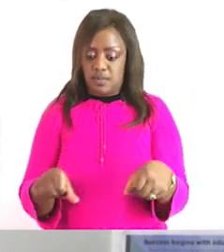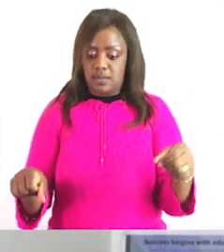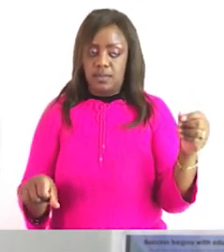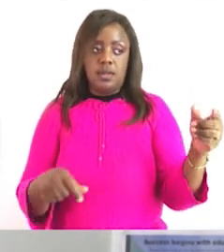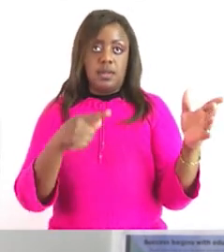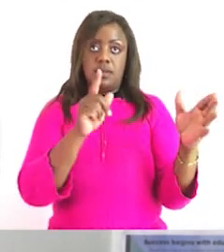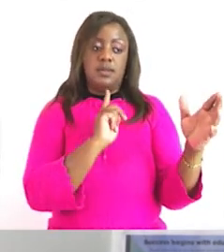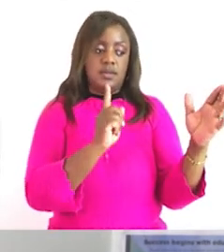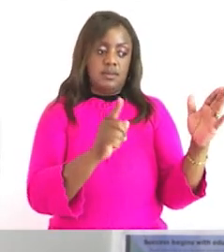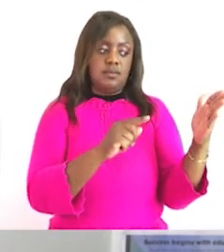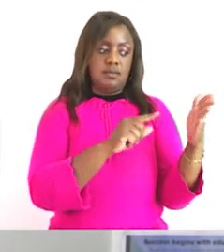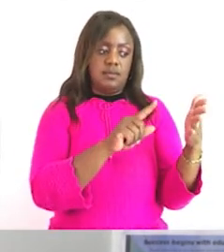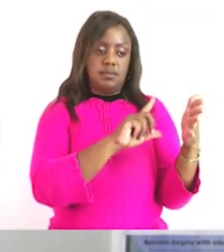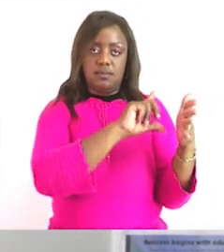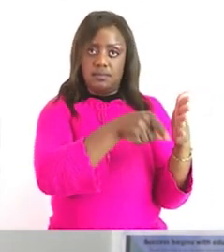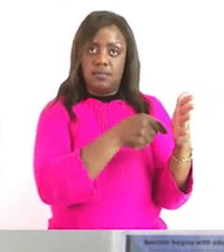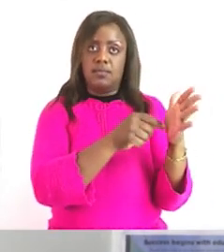my stopwatch will also start.